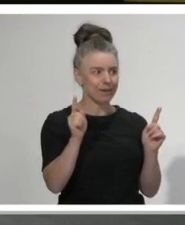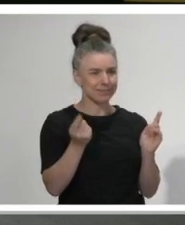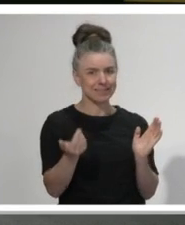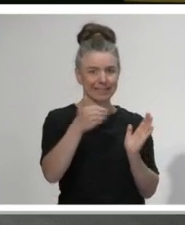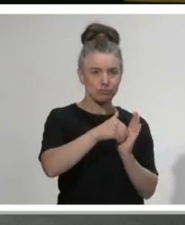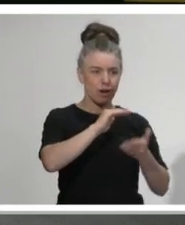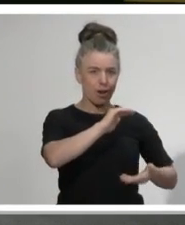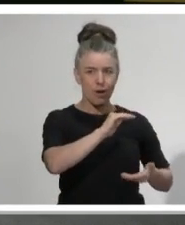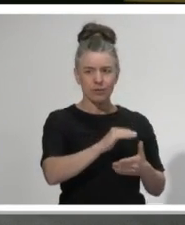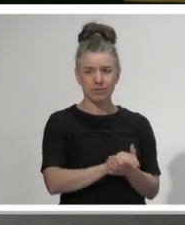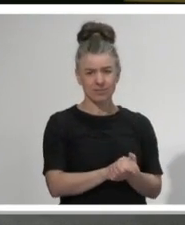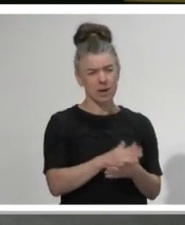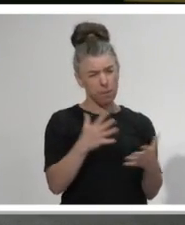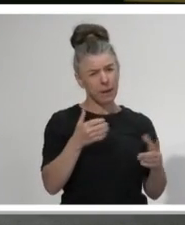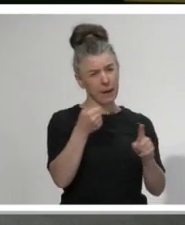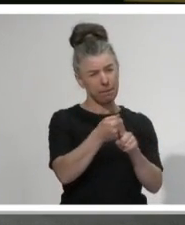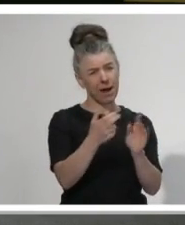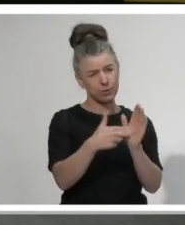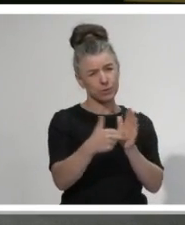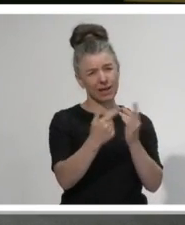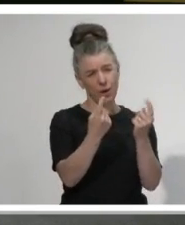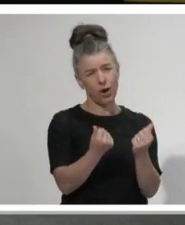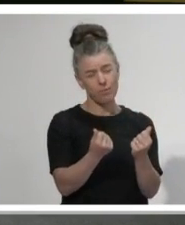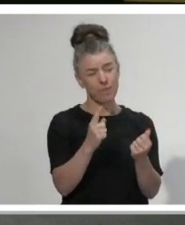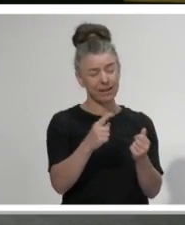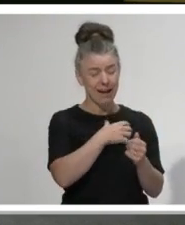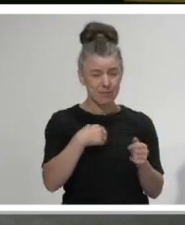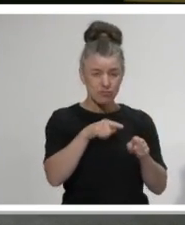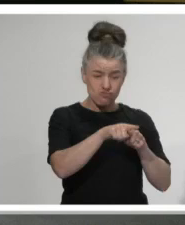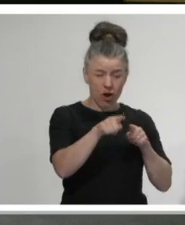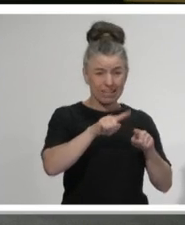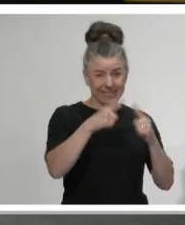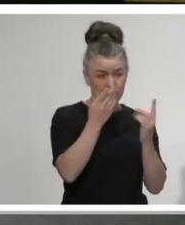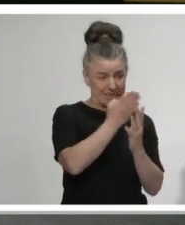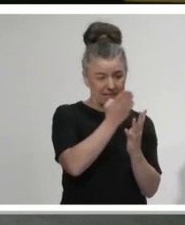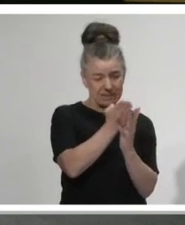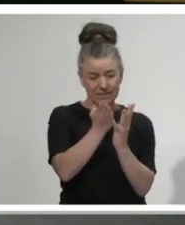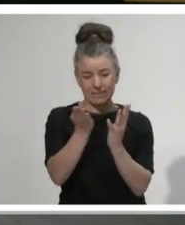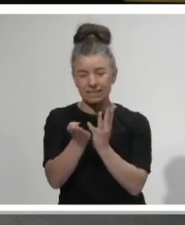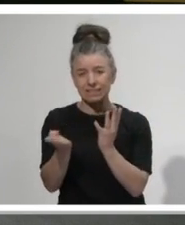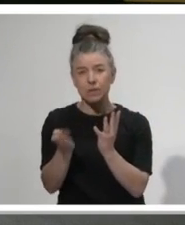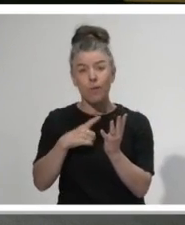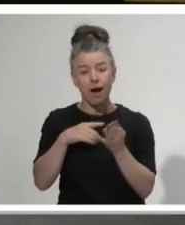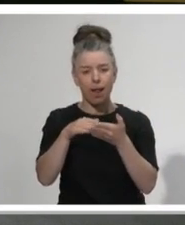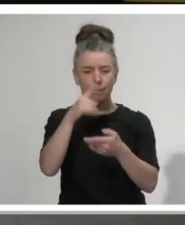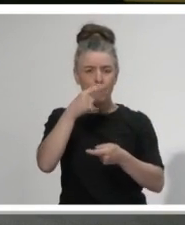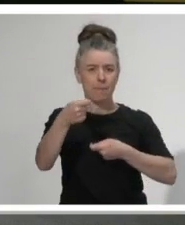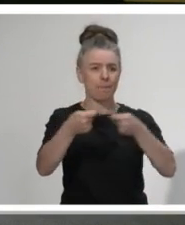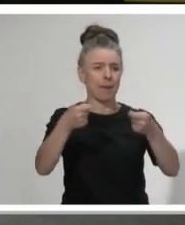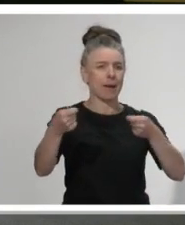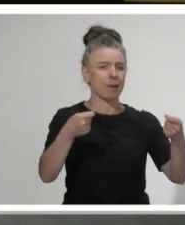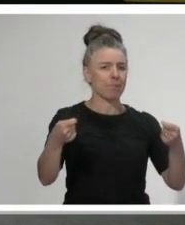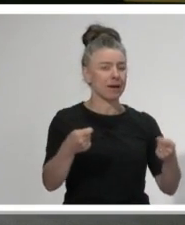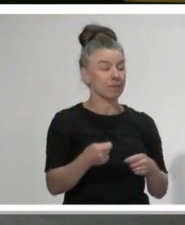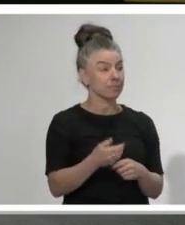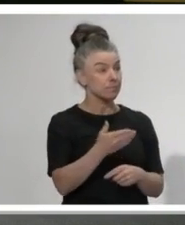where there's going to be a big impact on the New Zealand economy, but the government is doing all it can to support people to be able to pay their bills like their mortgages. Given